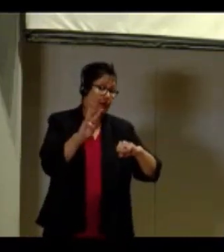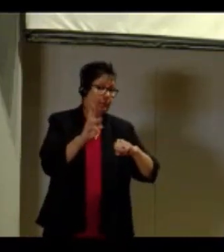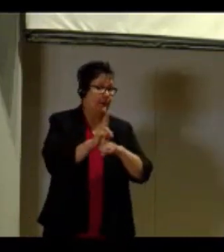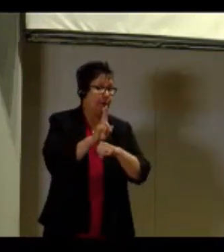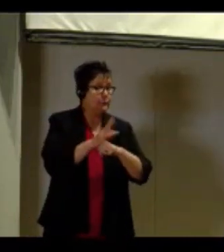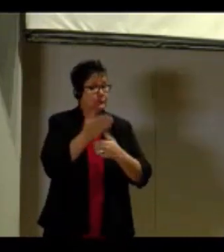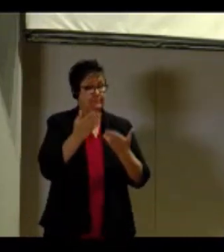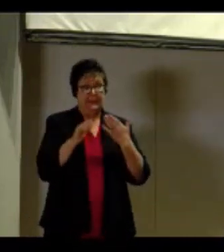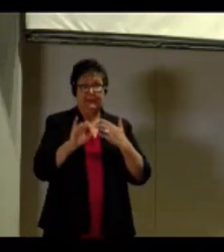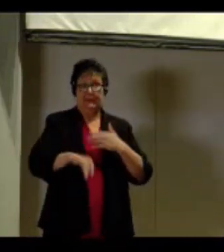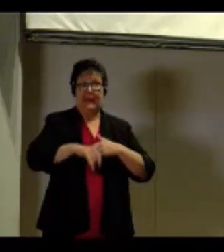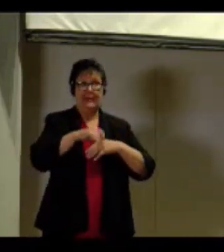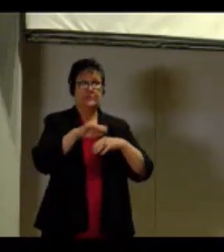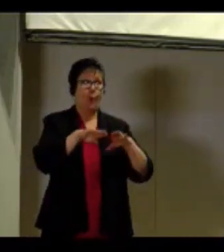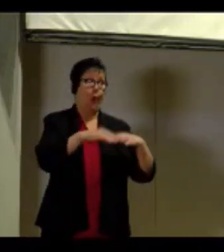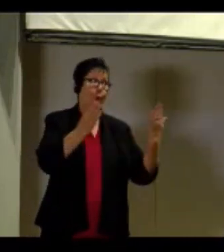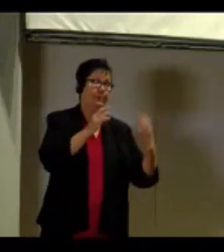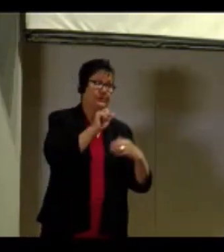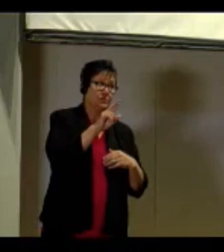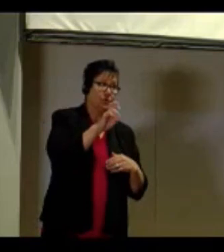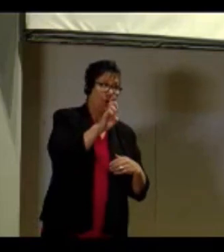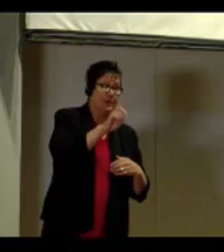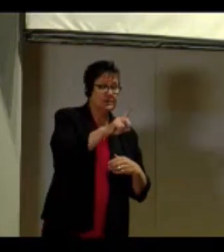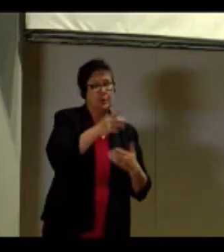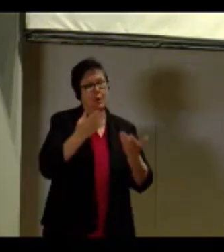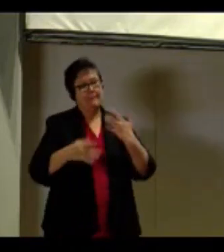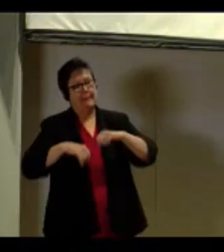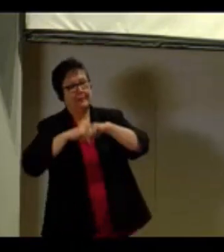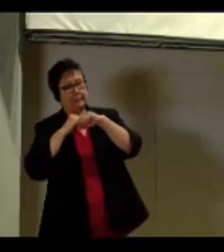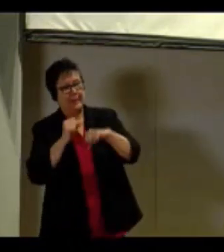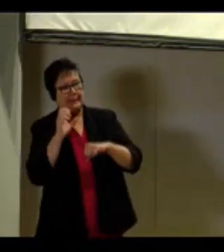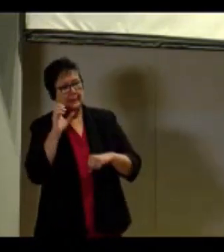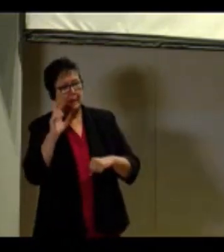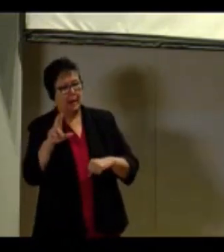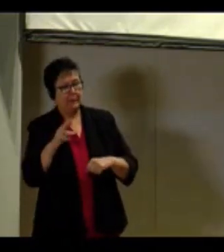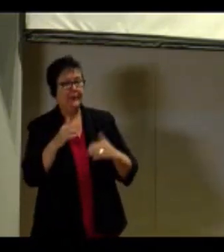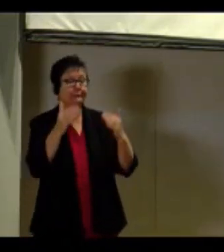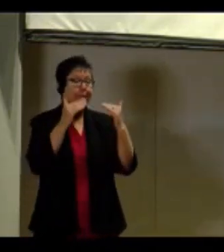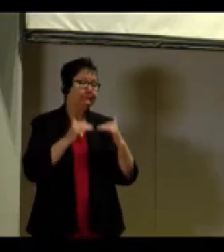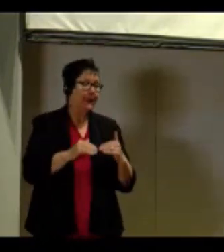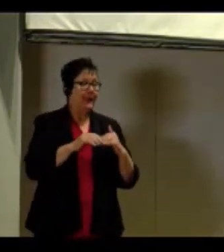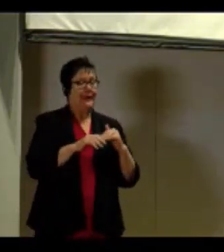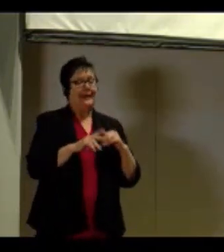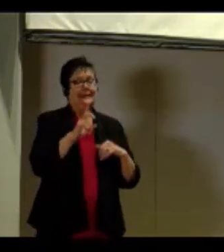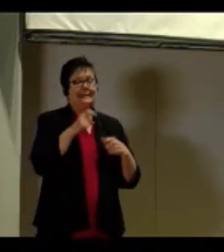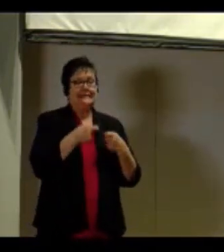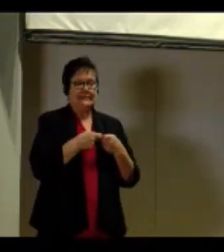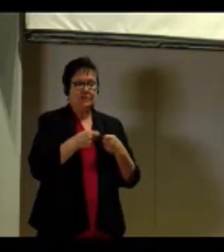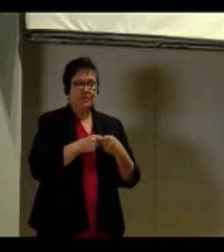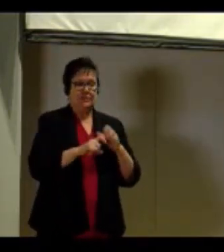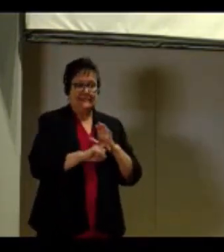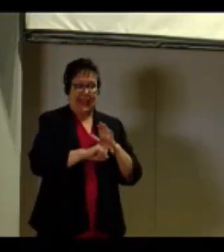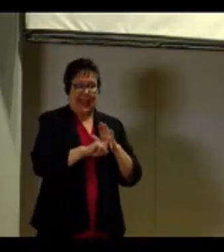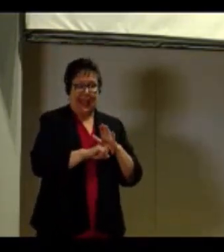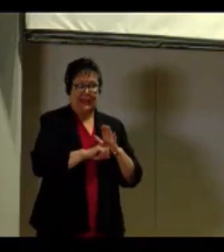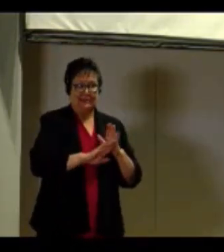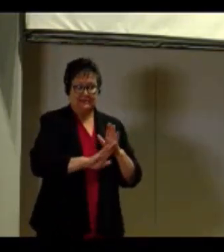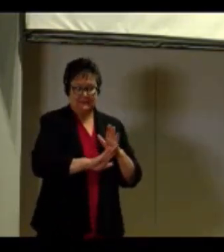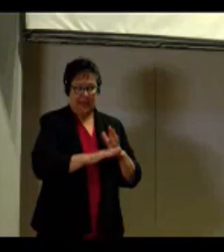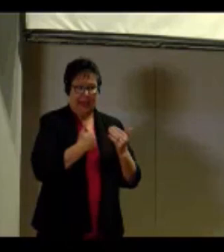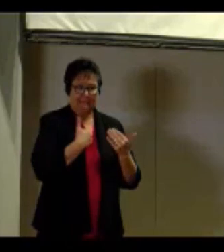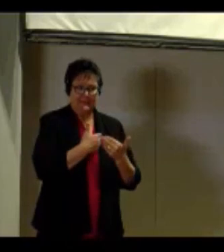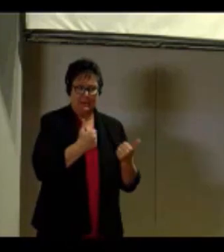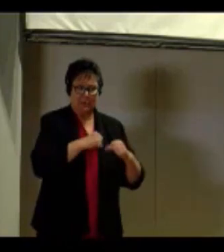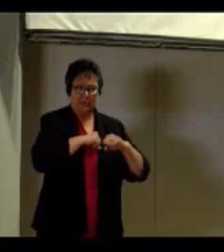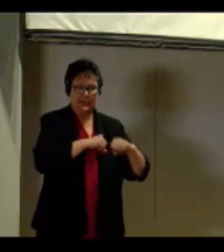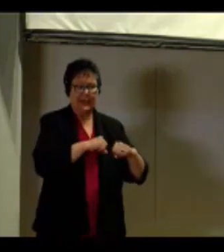used that may very well be open source, or it may be protected by copyright. The digital scans, whether they have their own sort of